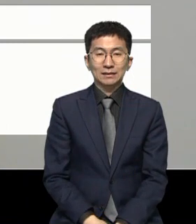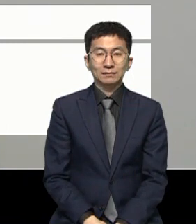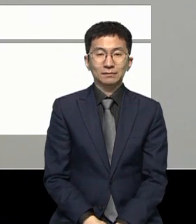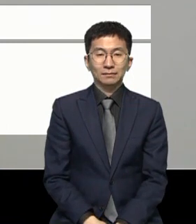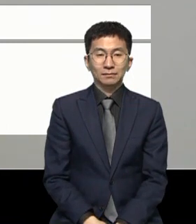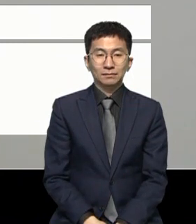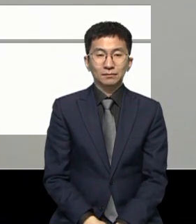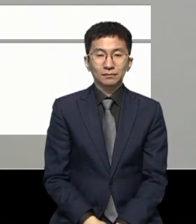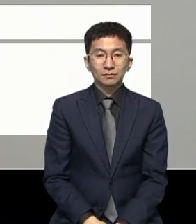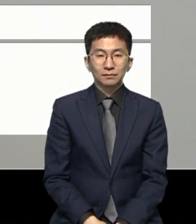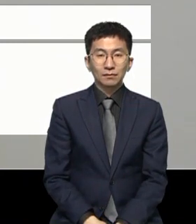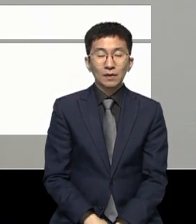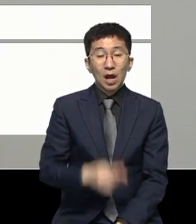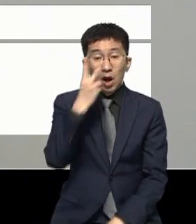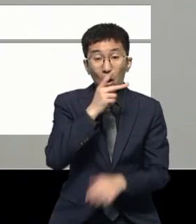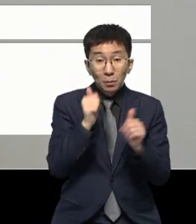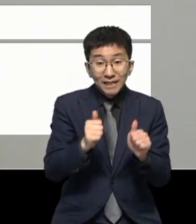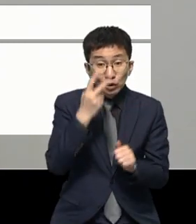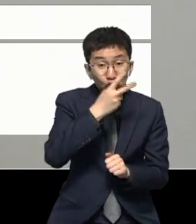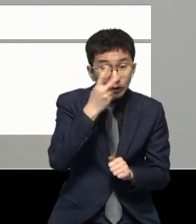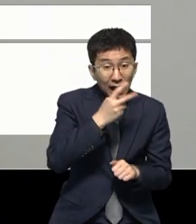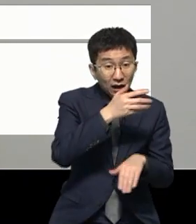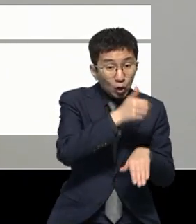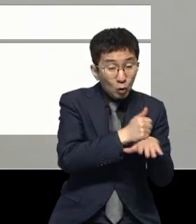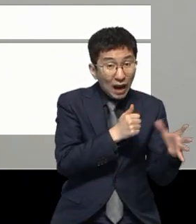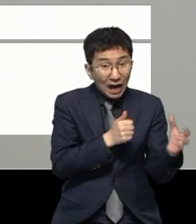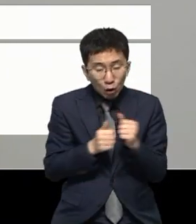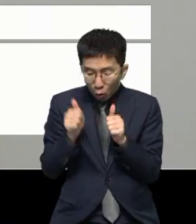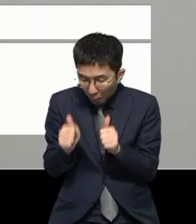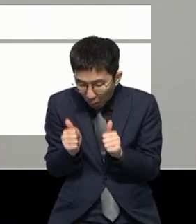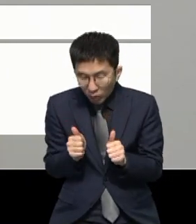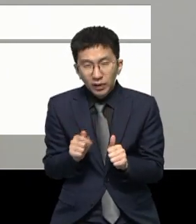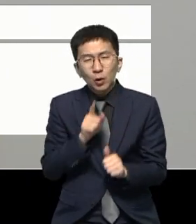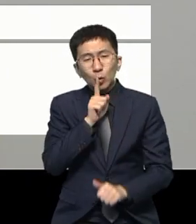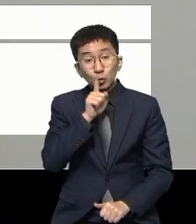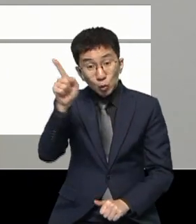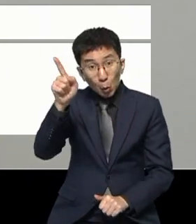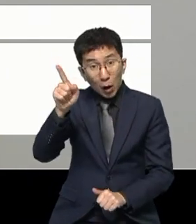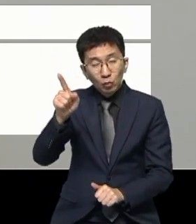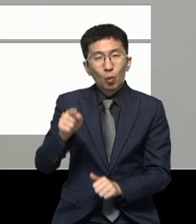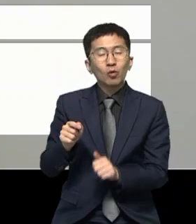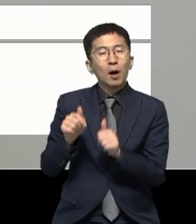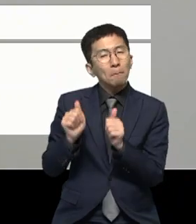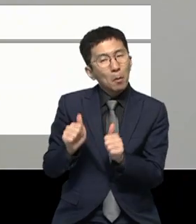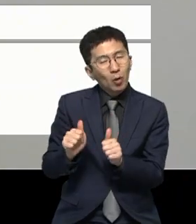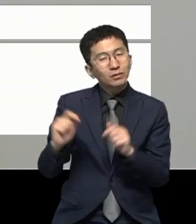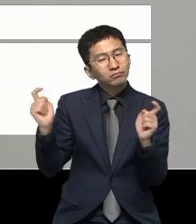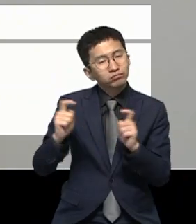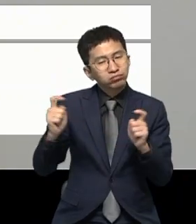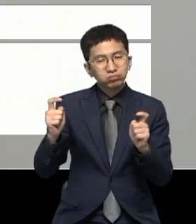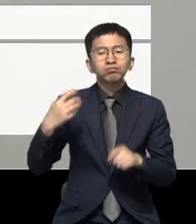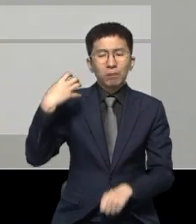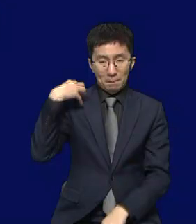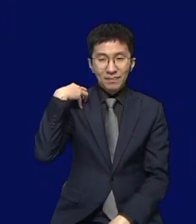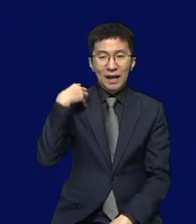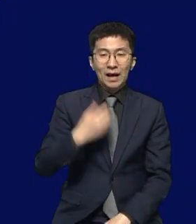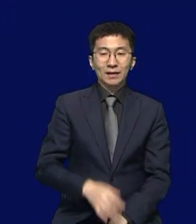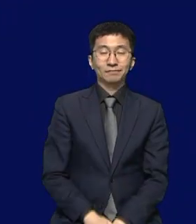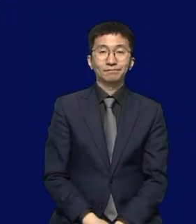closer. Simply because of the fact that because the prosecutors are the ones who will have to deal with the results of the